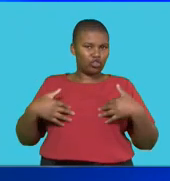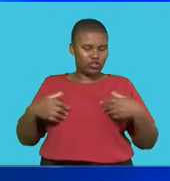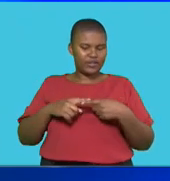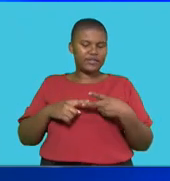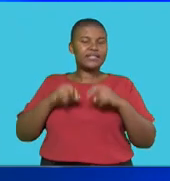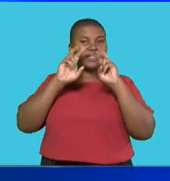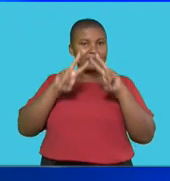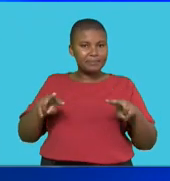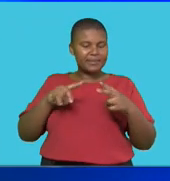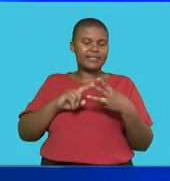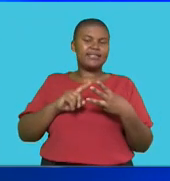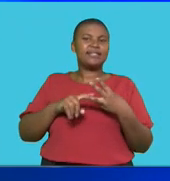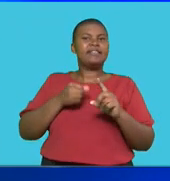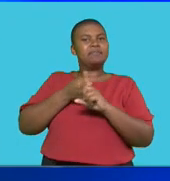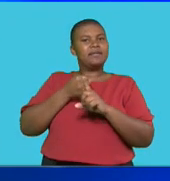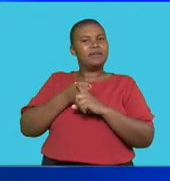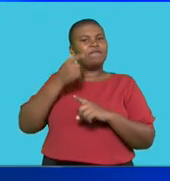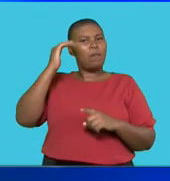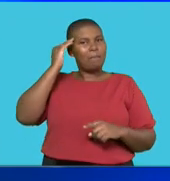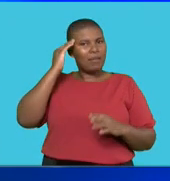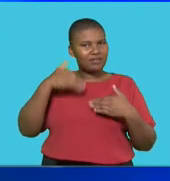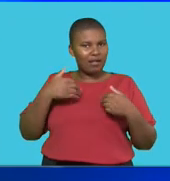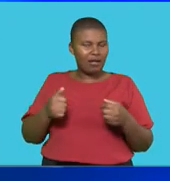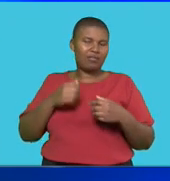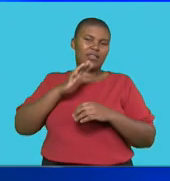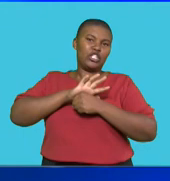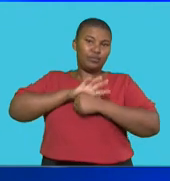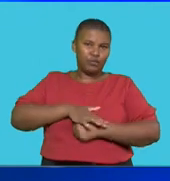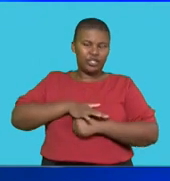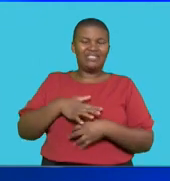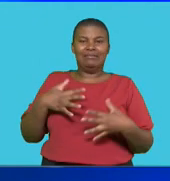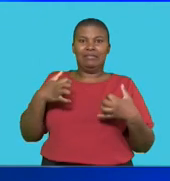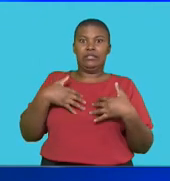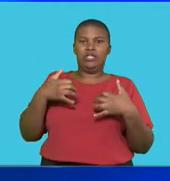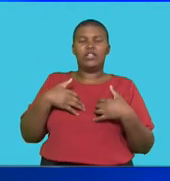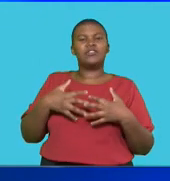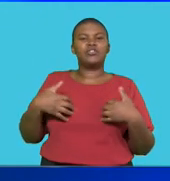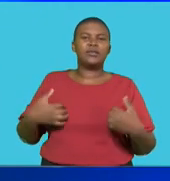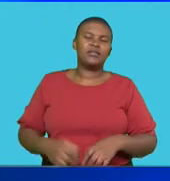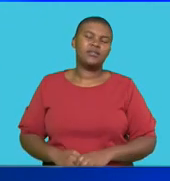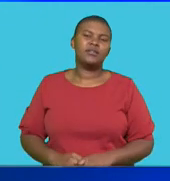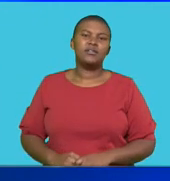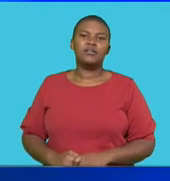by putting efforts into a fight against mental health, depression, anxiety, and stress.